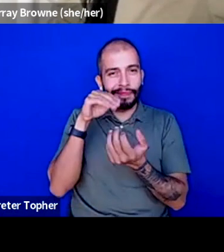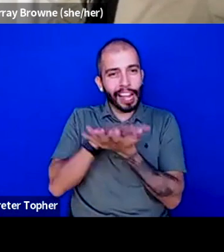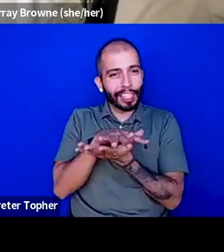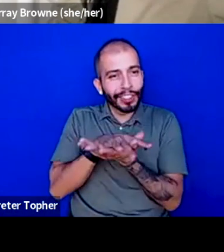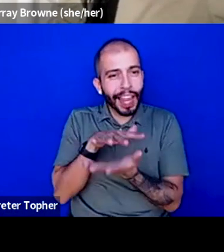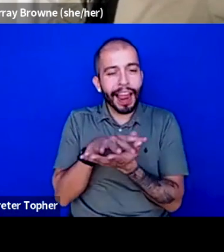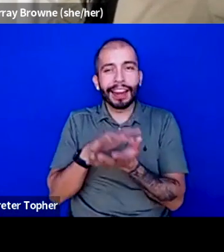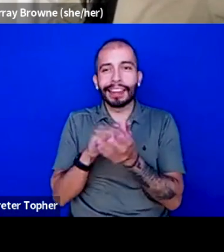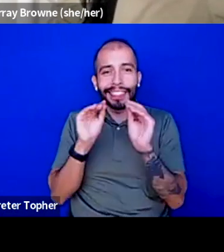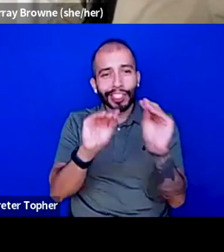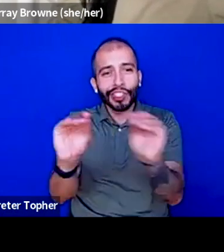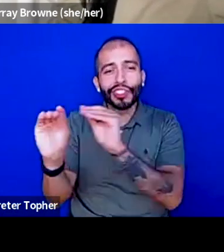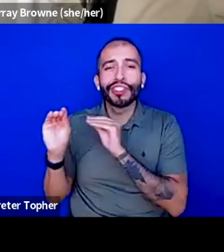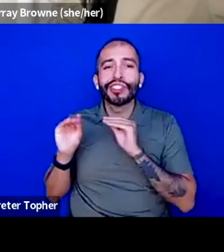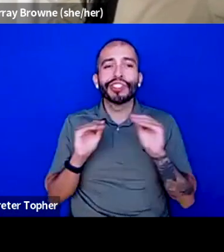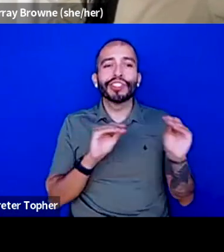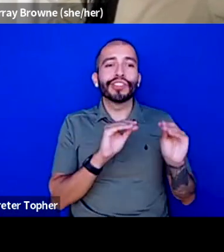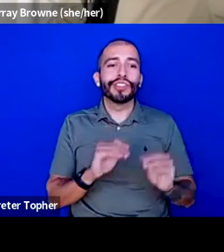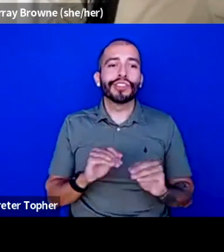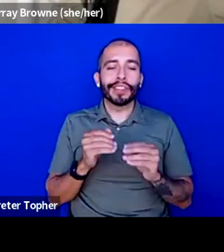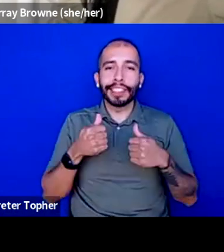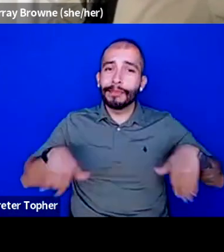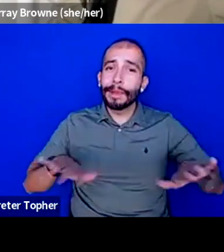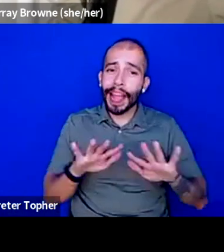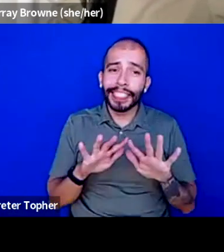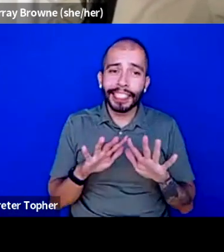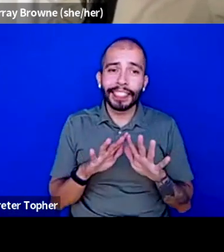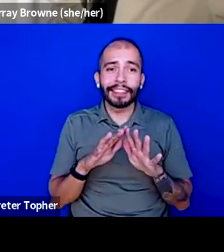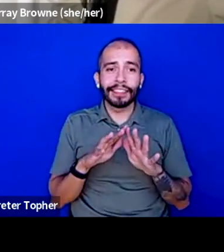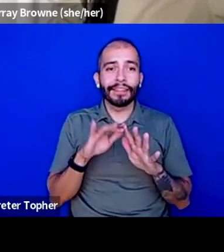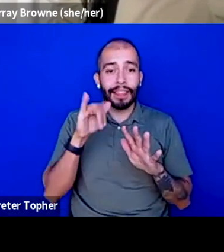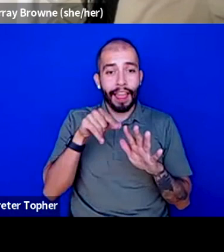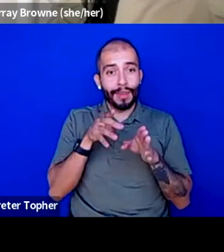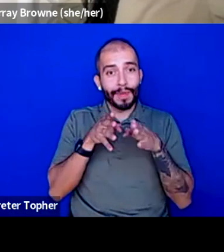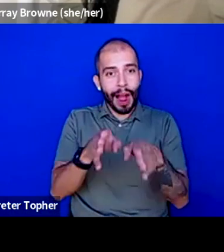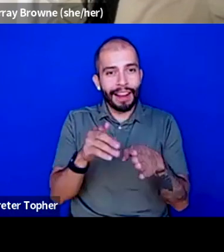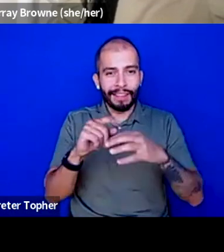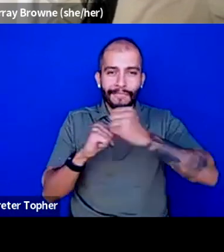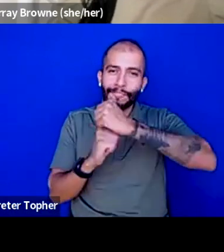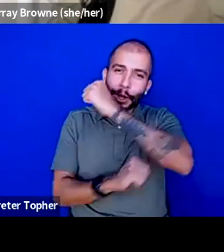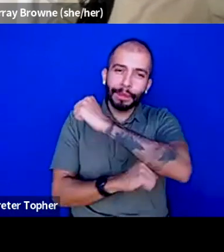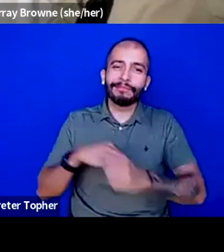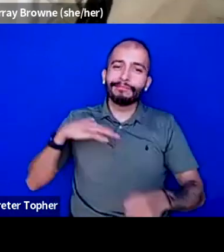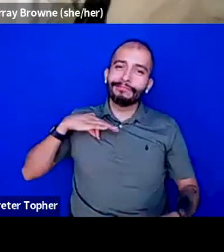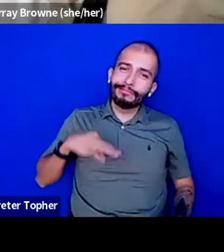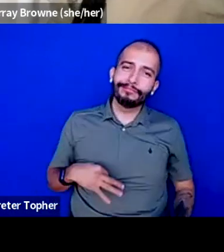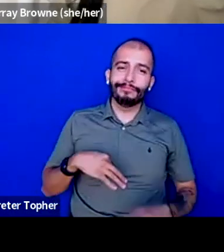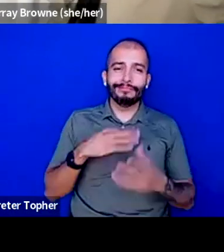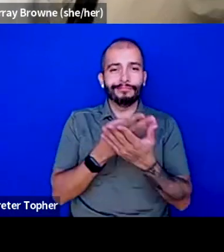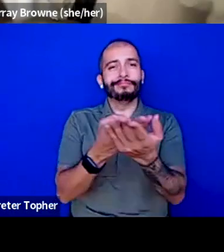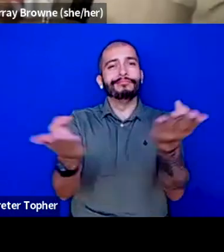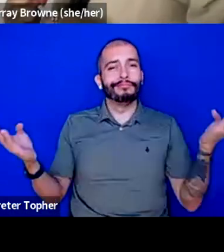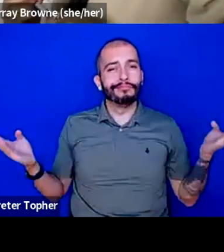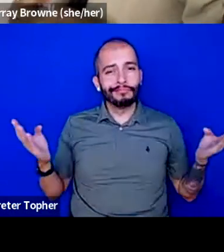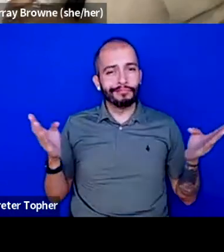actually fundamentally helpful to the broader well-being of individuals? And that means queer, trans